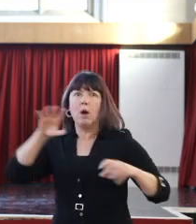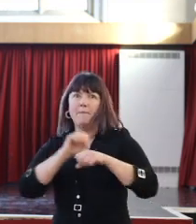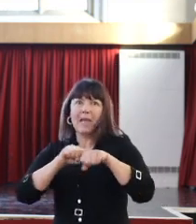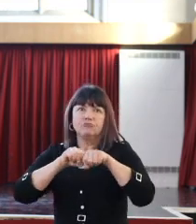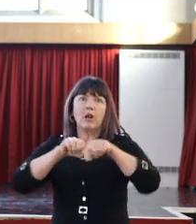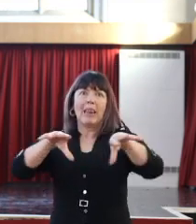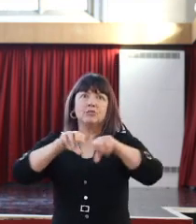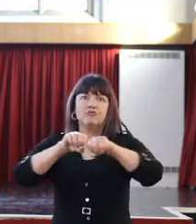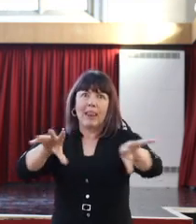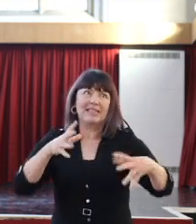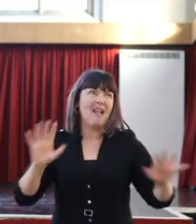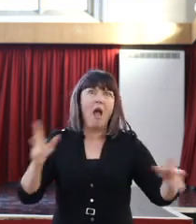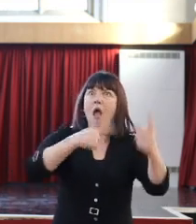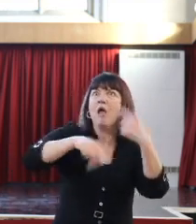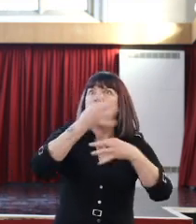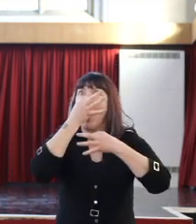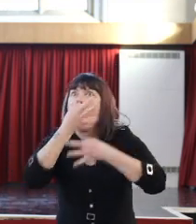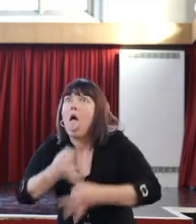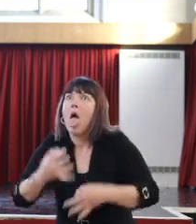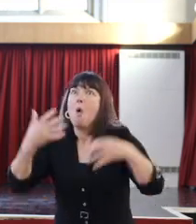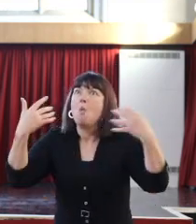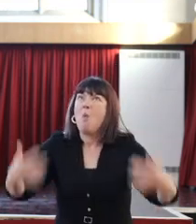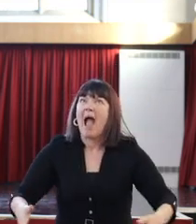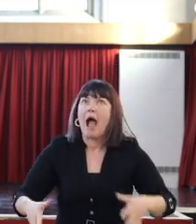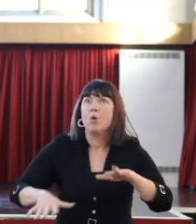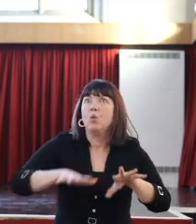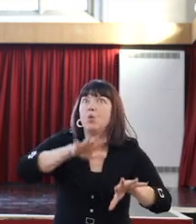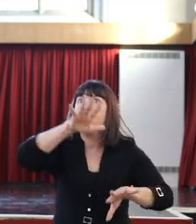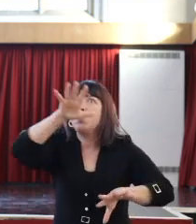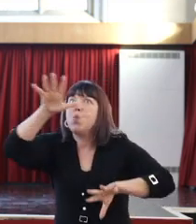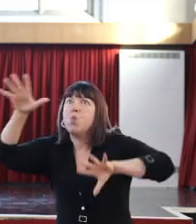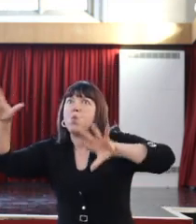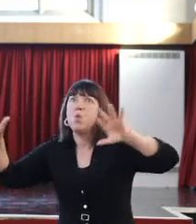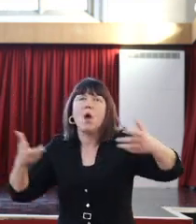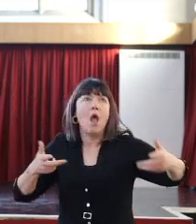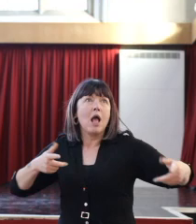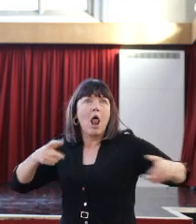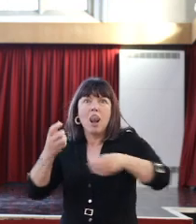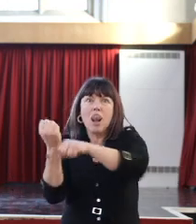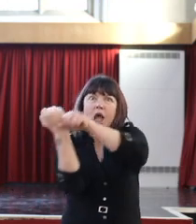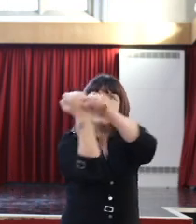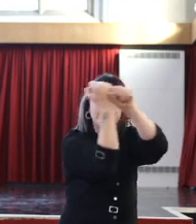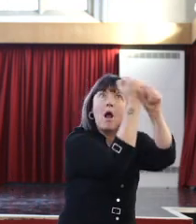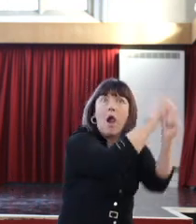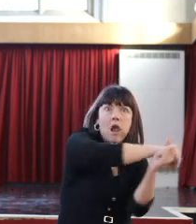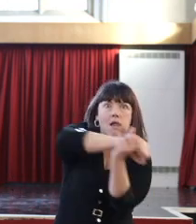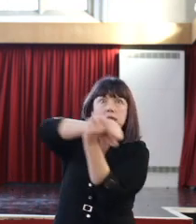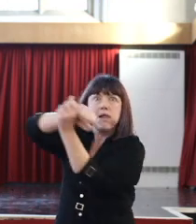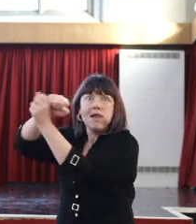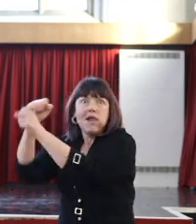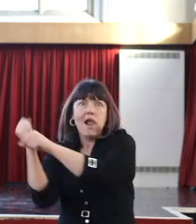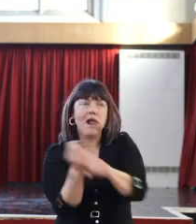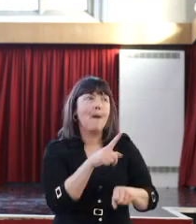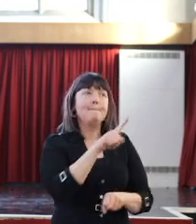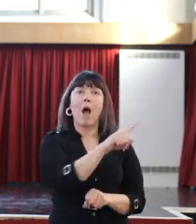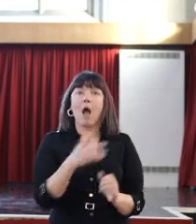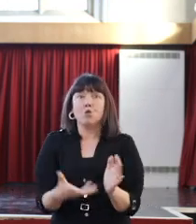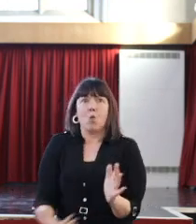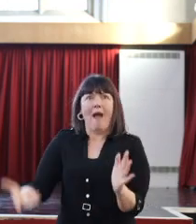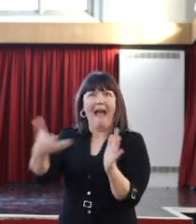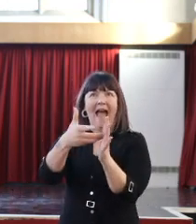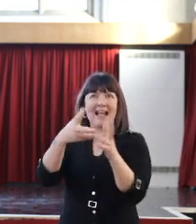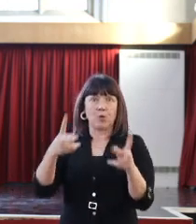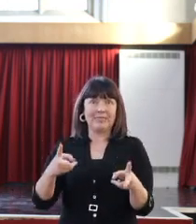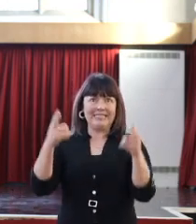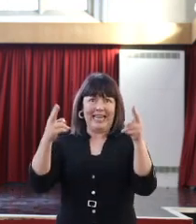gunshots, lightsabers, slow motion to their movies. Josh's stepbrother is no different. But adding lightsabers to a scene in 2000 is no